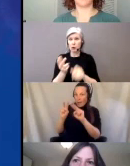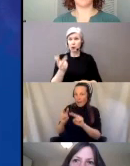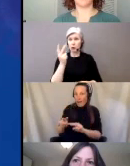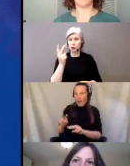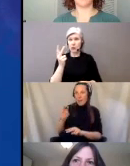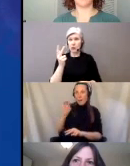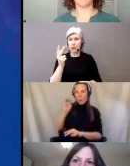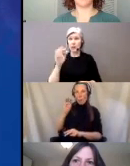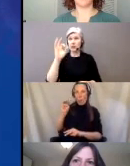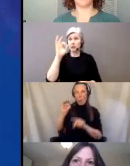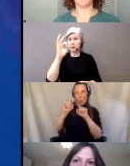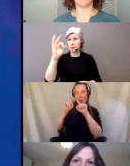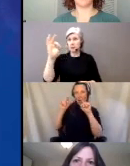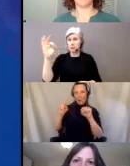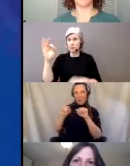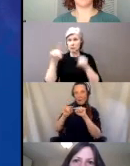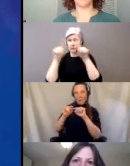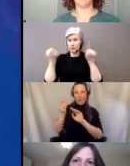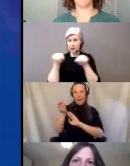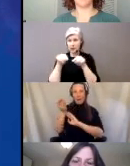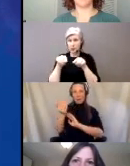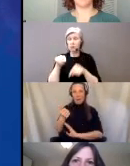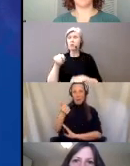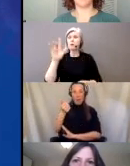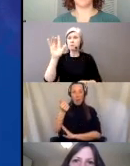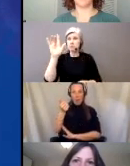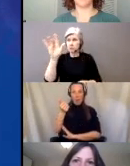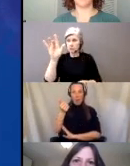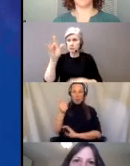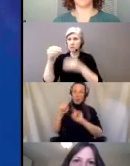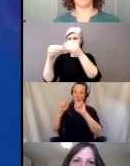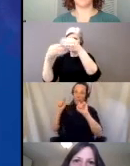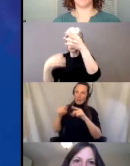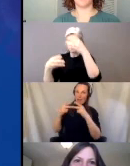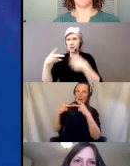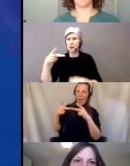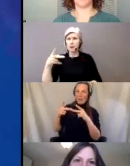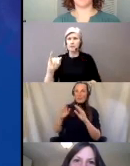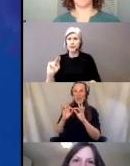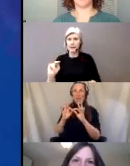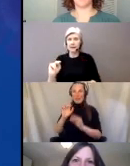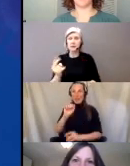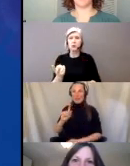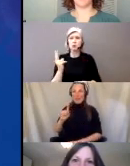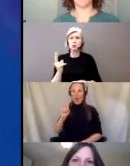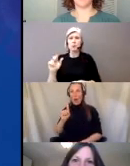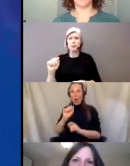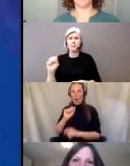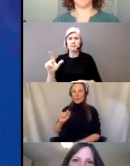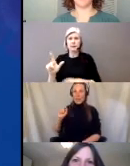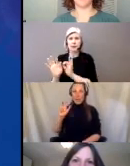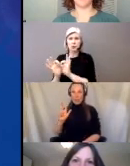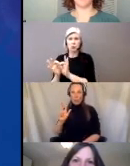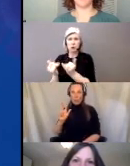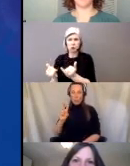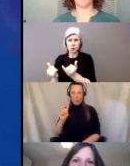of the interpreter's video and selecting the pin icon. There are 2 interpreters for ASL and 2 interpreters